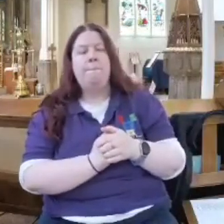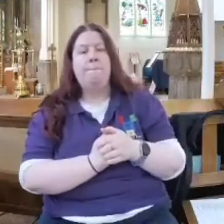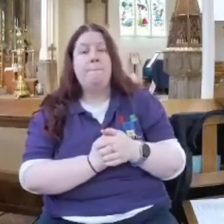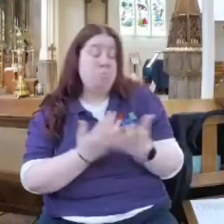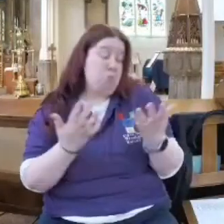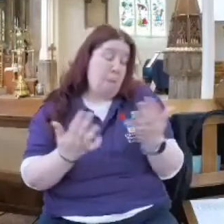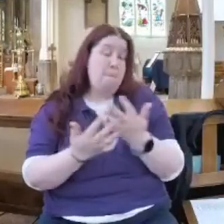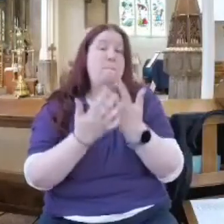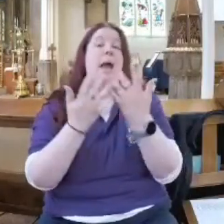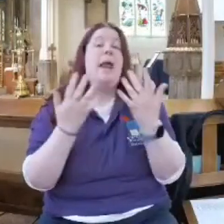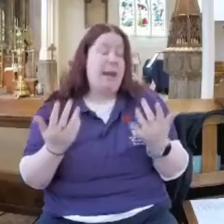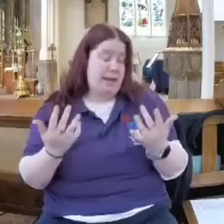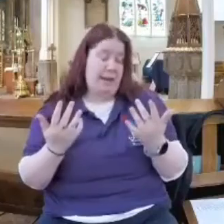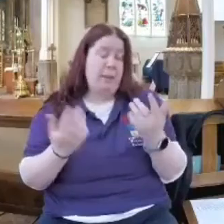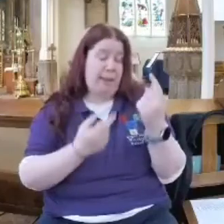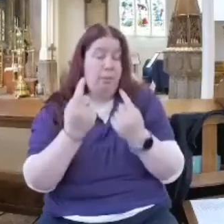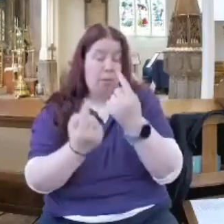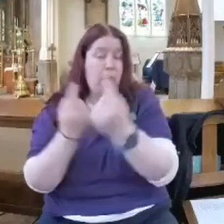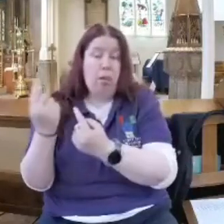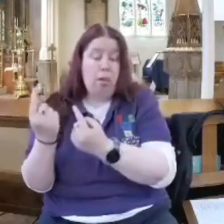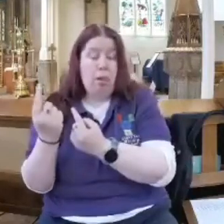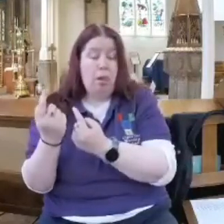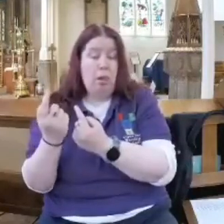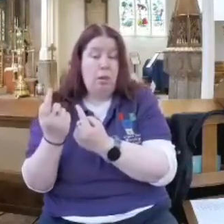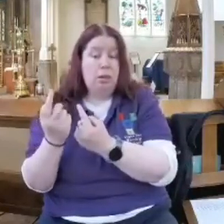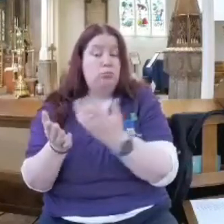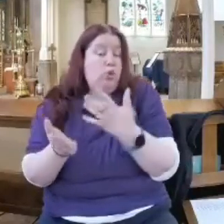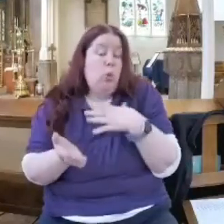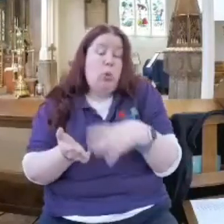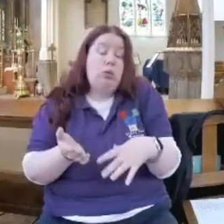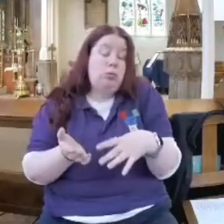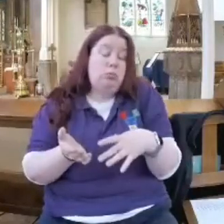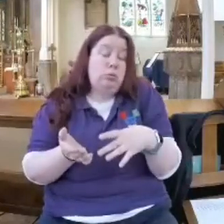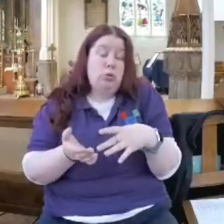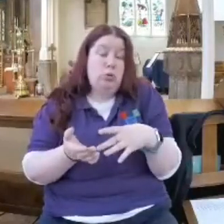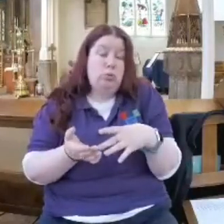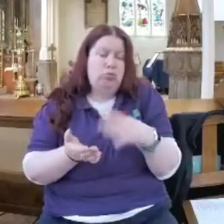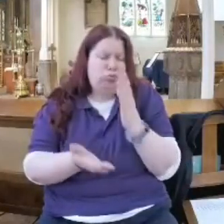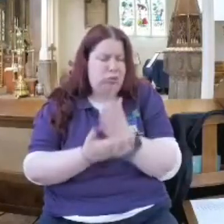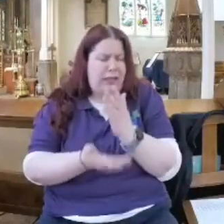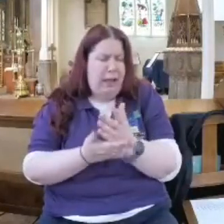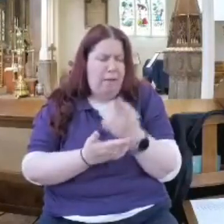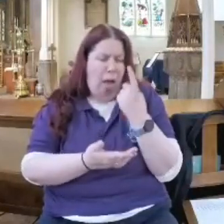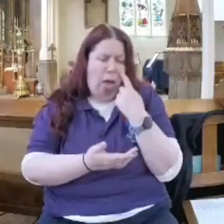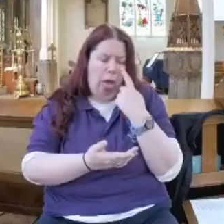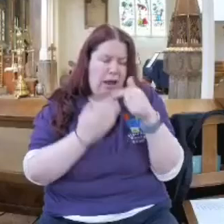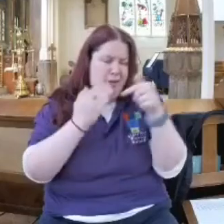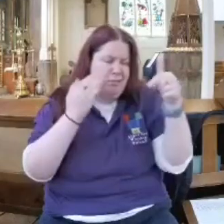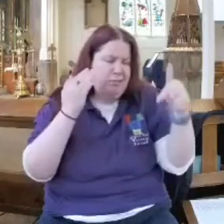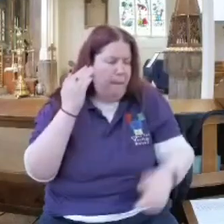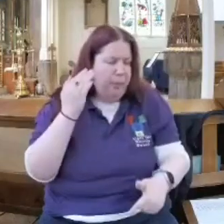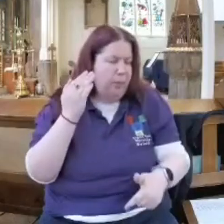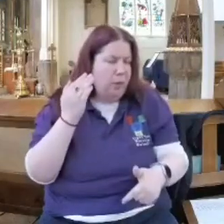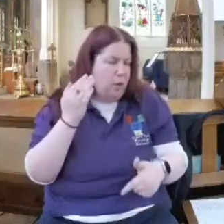Now, many people prefer not to examine the views that they hold, not